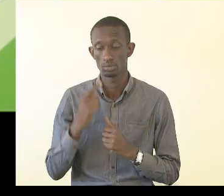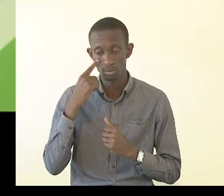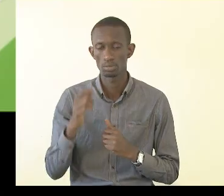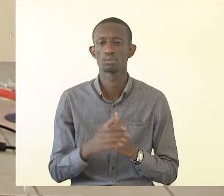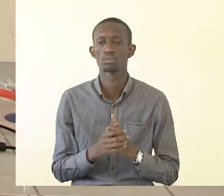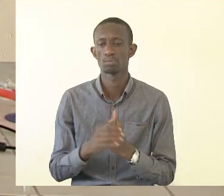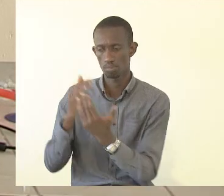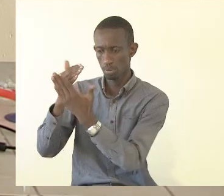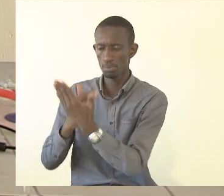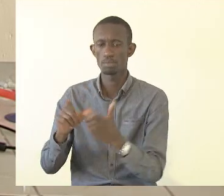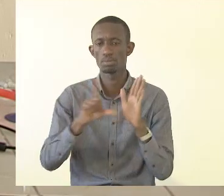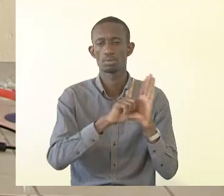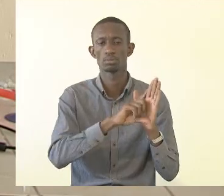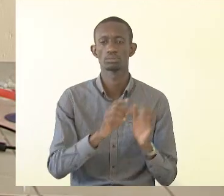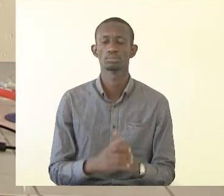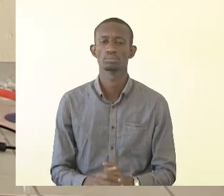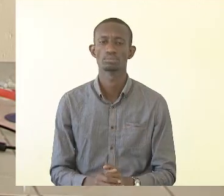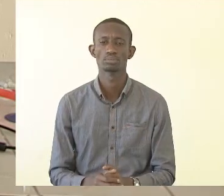conditions.